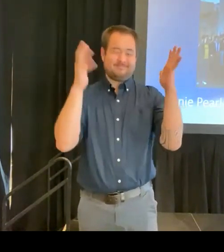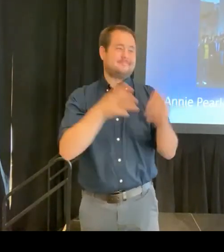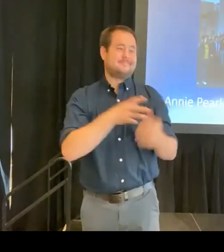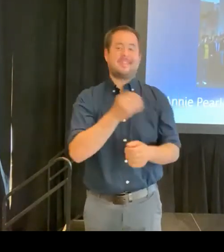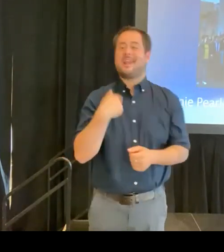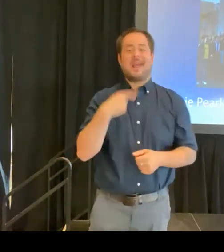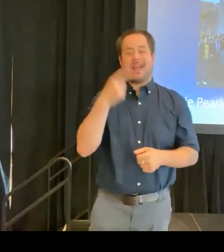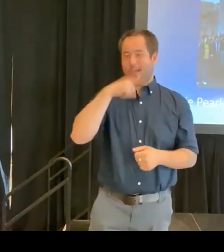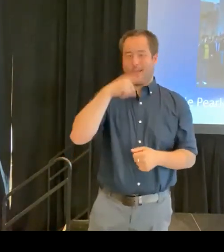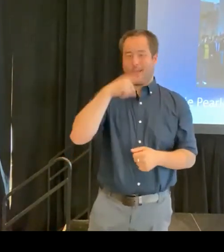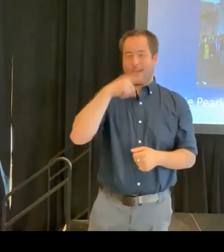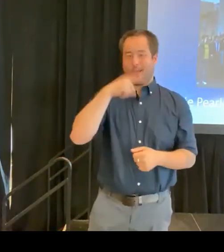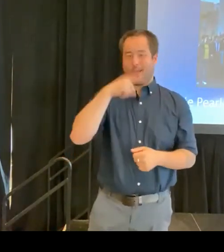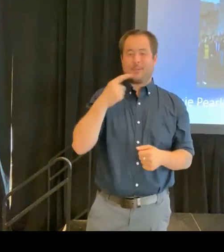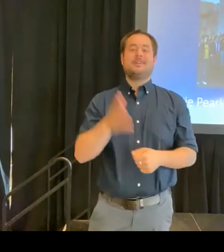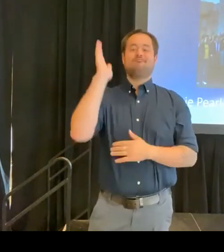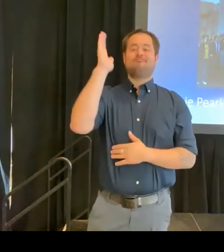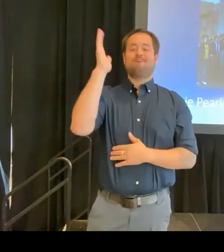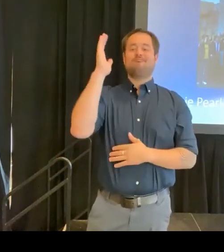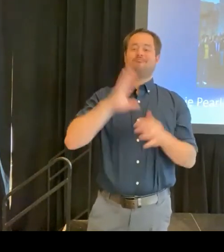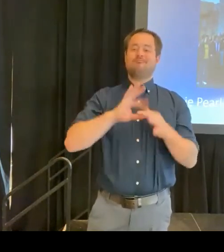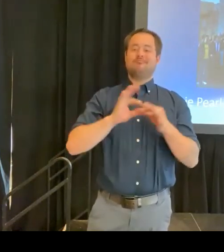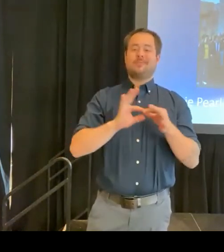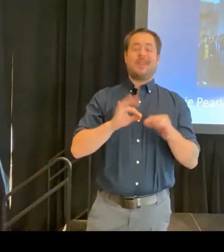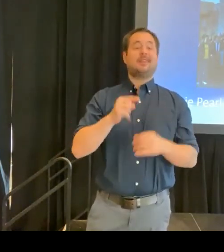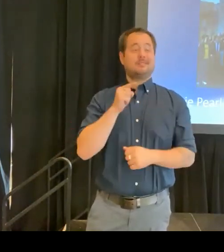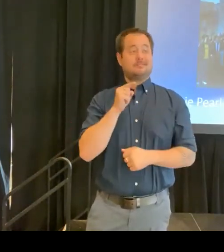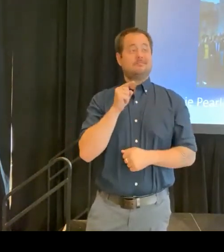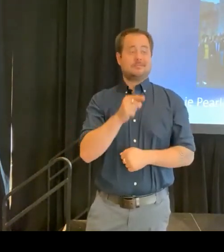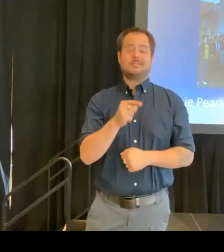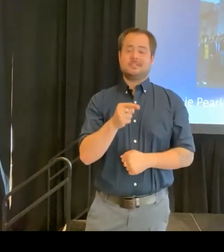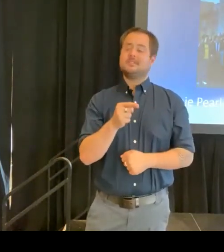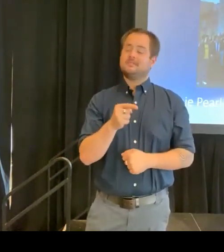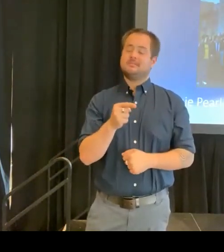I'm not publicly saying that she has